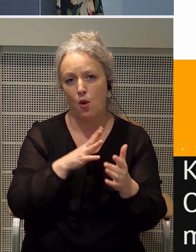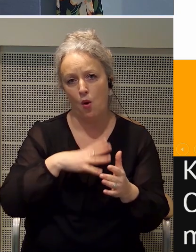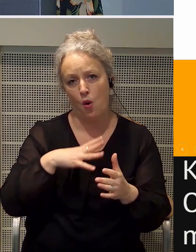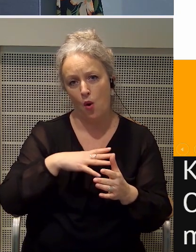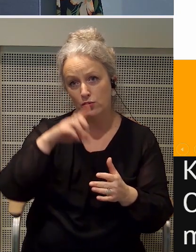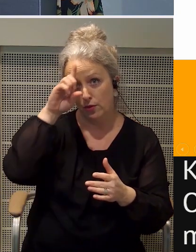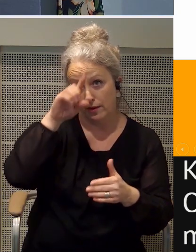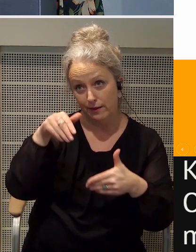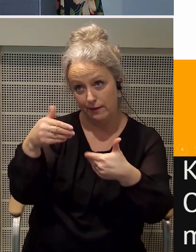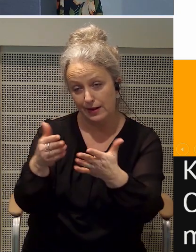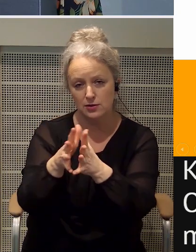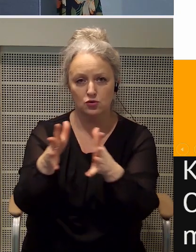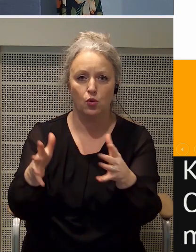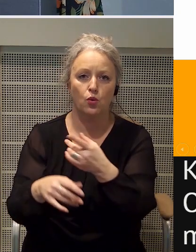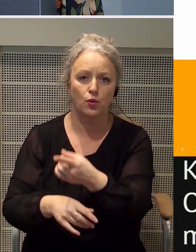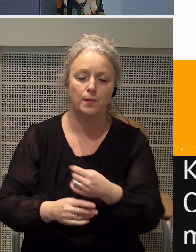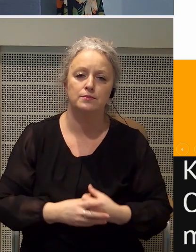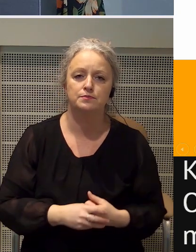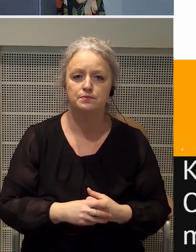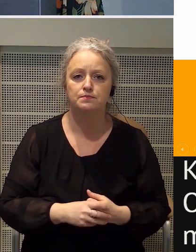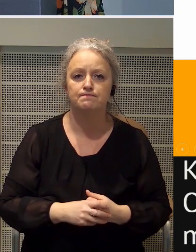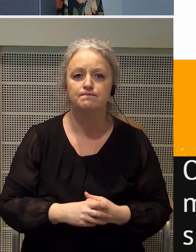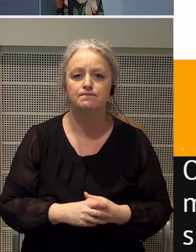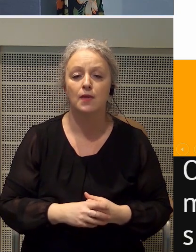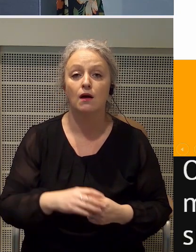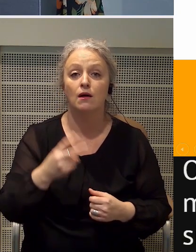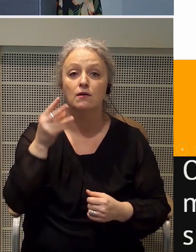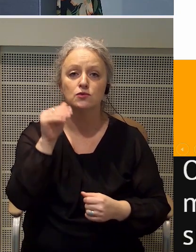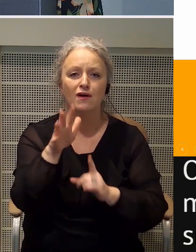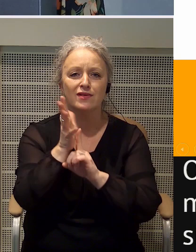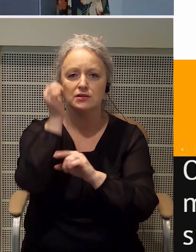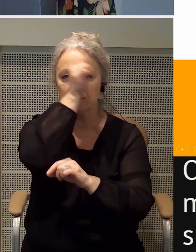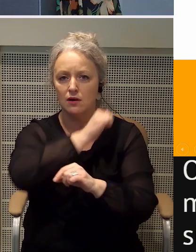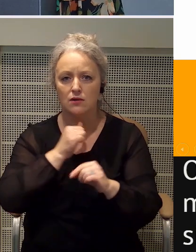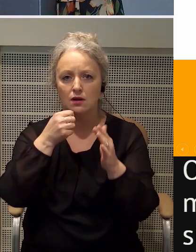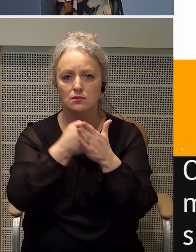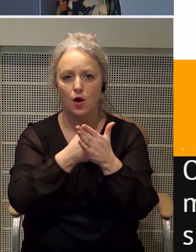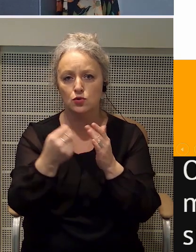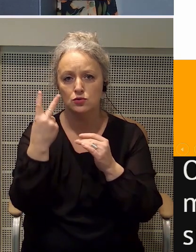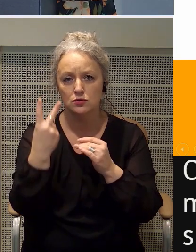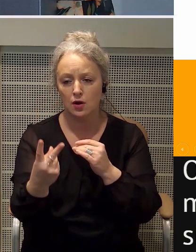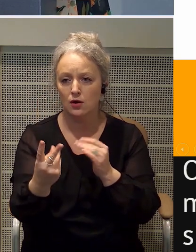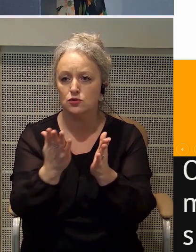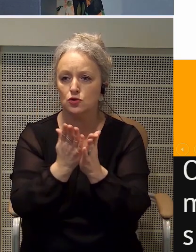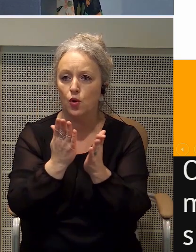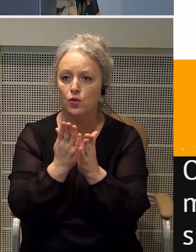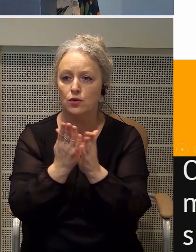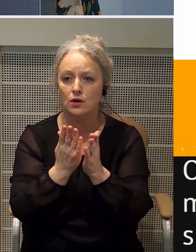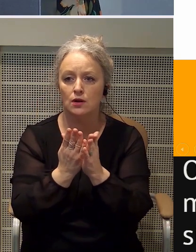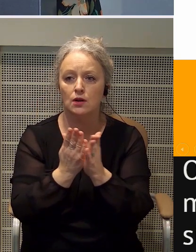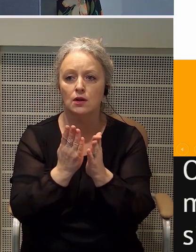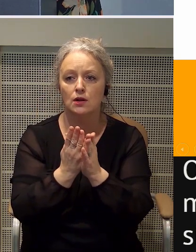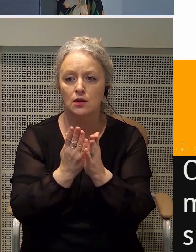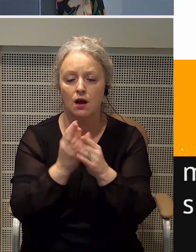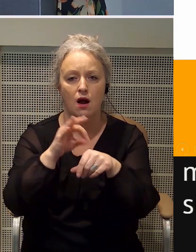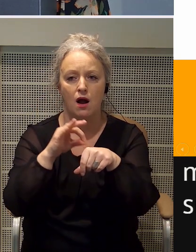no matter their income. So here the burden for the state is the biggest as well. In 2015,